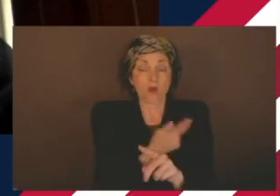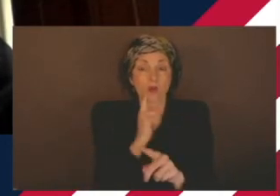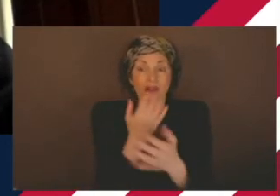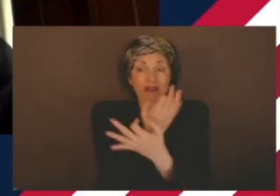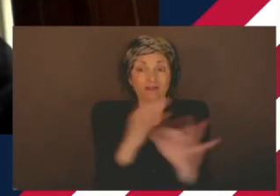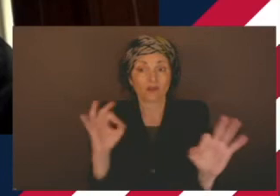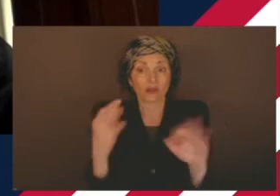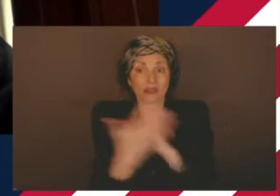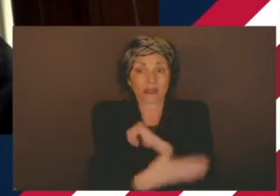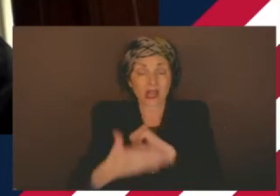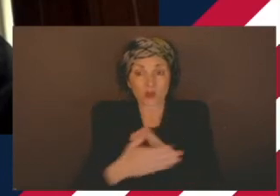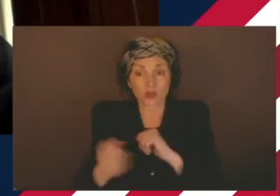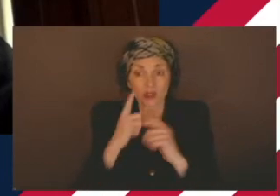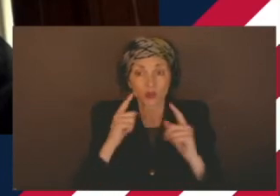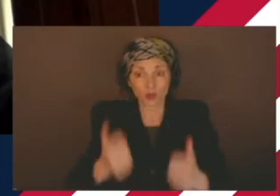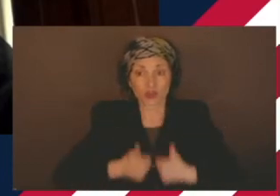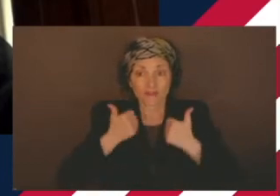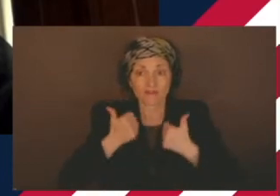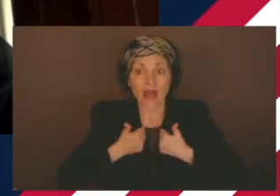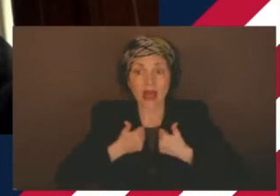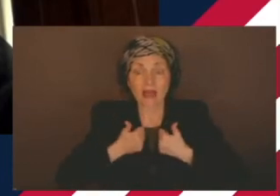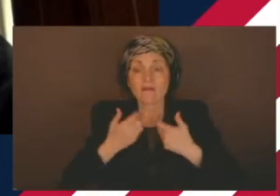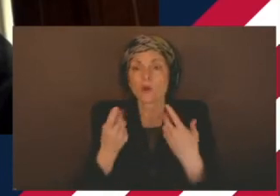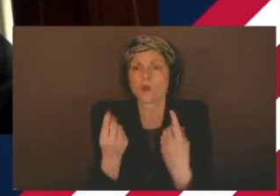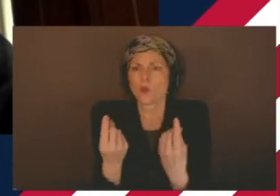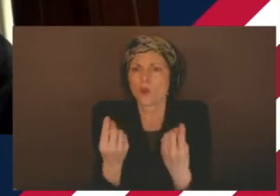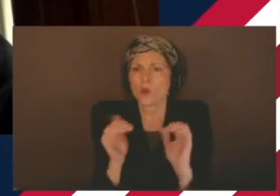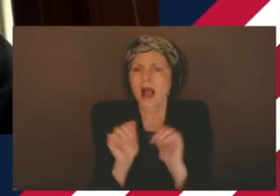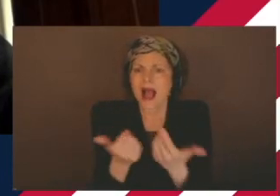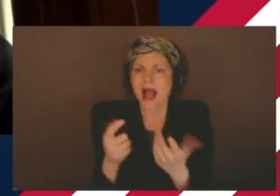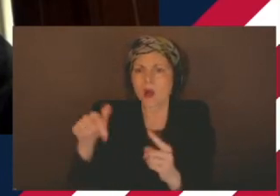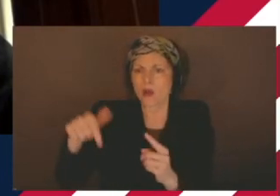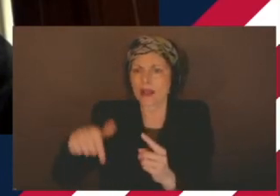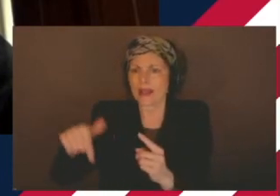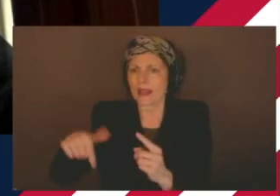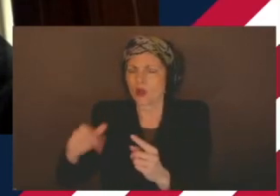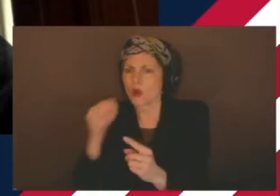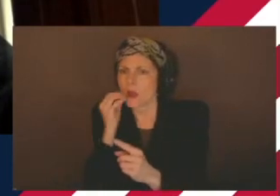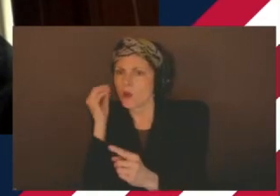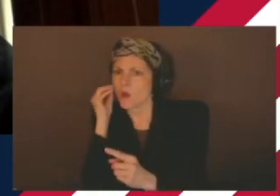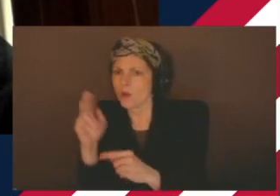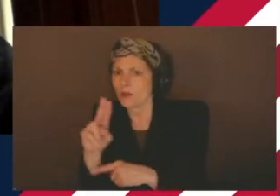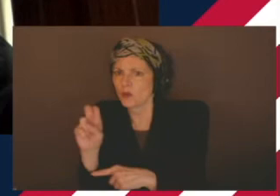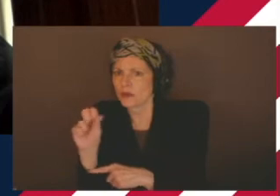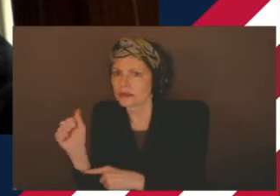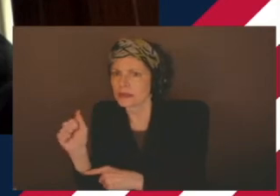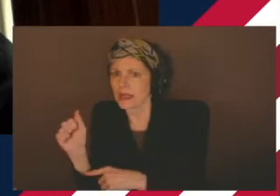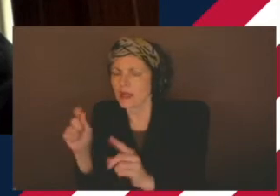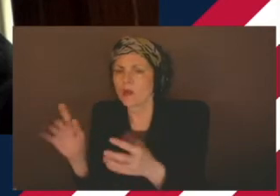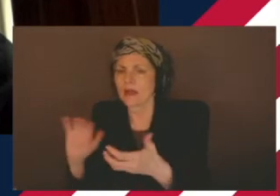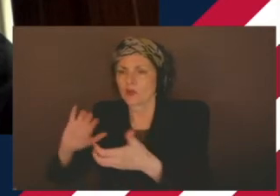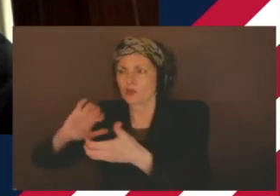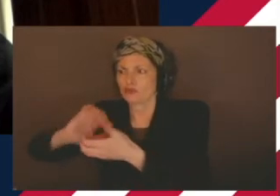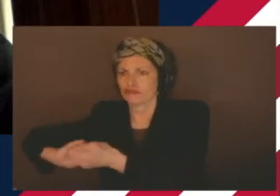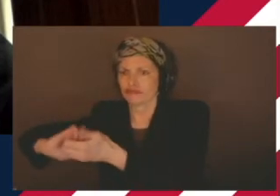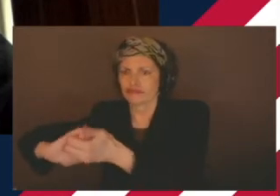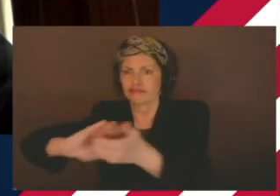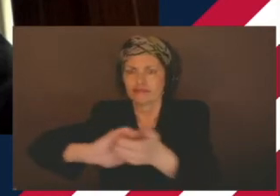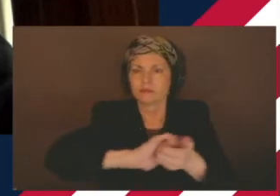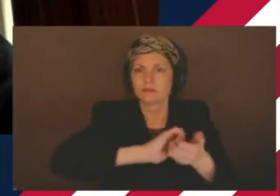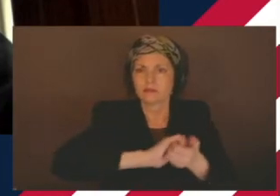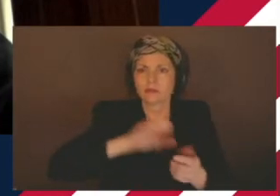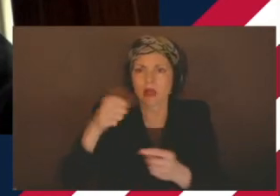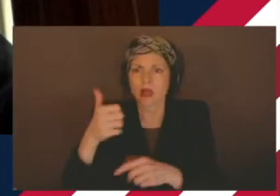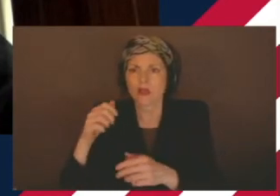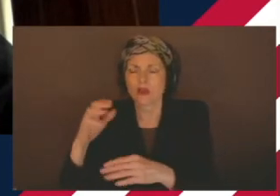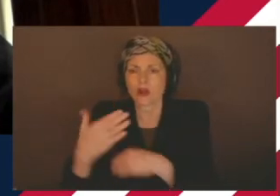our commitment to democratic values at home and abroad, restore our credibility with our democratic partners and allies, and update our institutions to